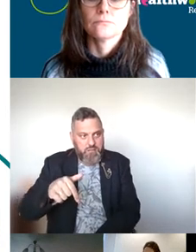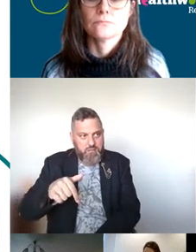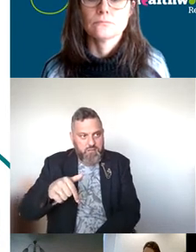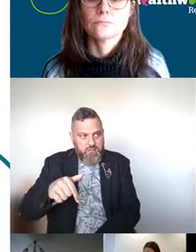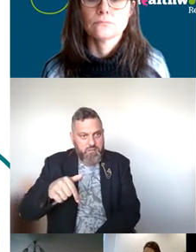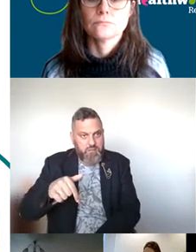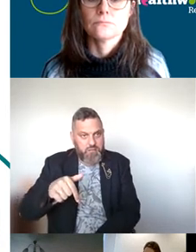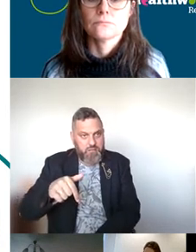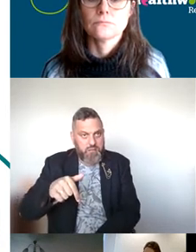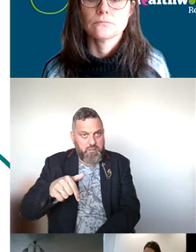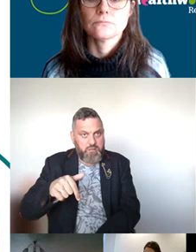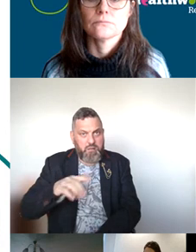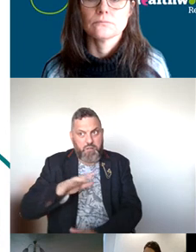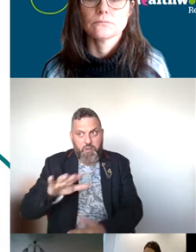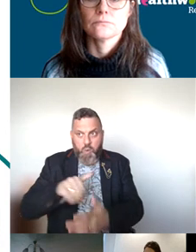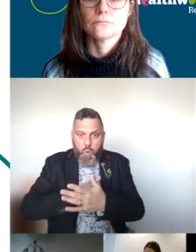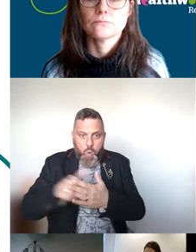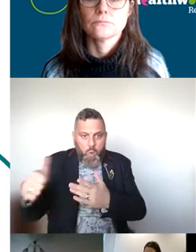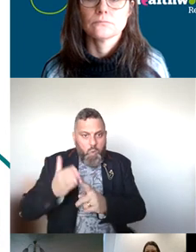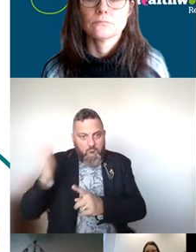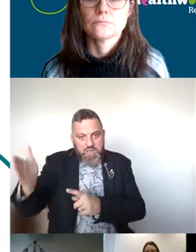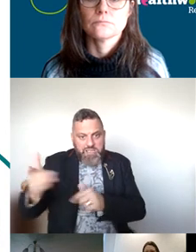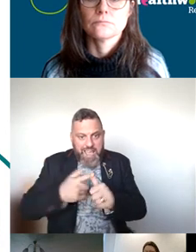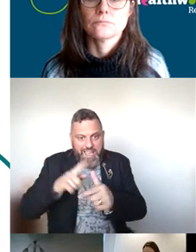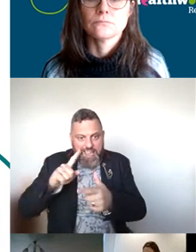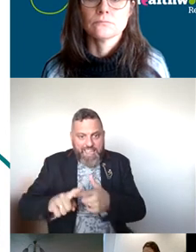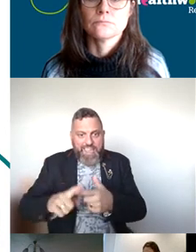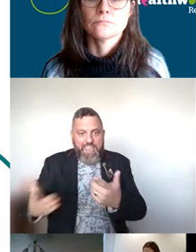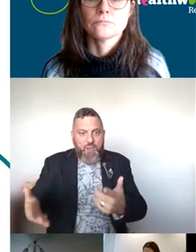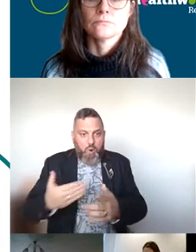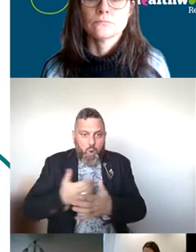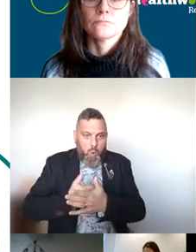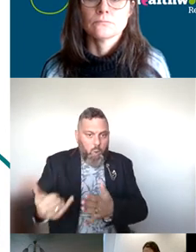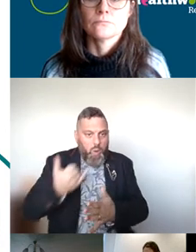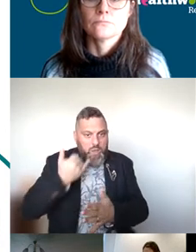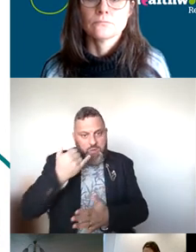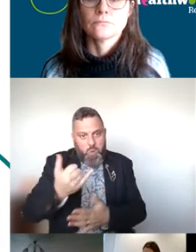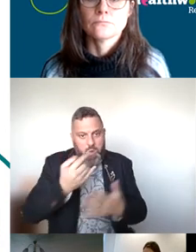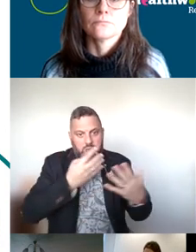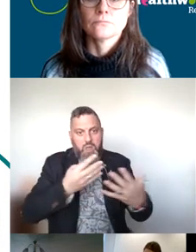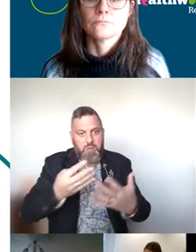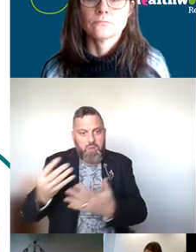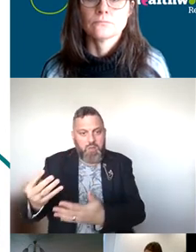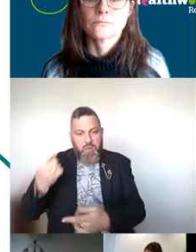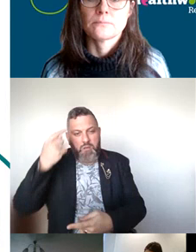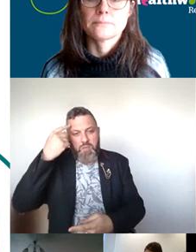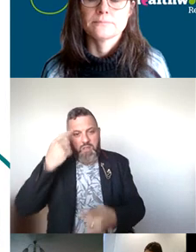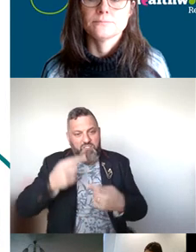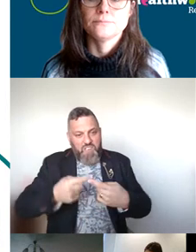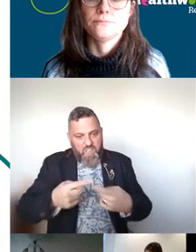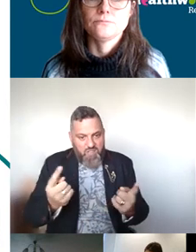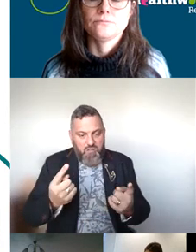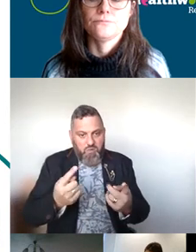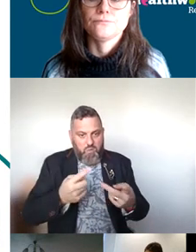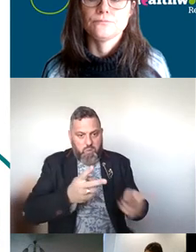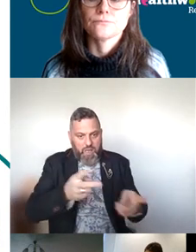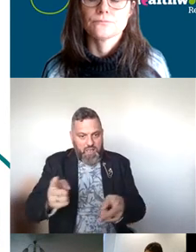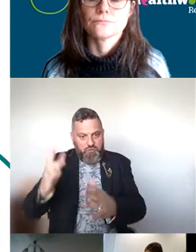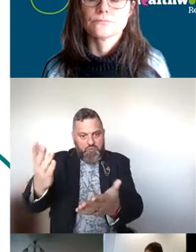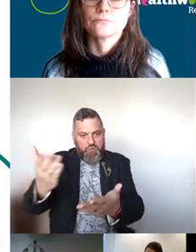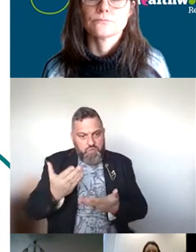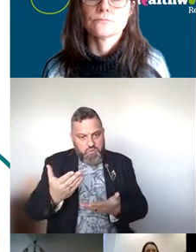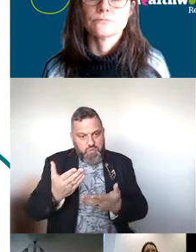using A&E or going to our GP or calling 999, but trying to think about the different ways that that support could be